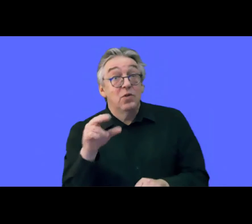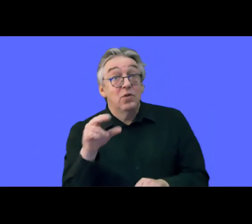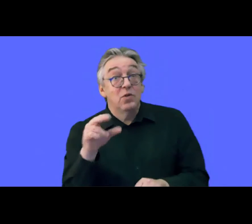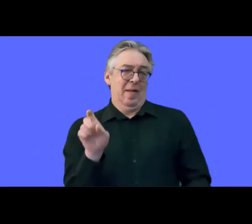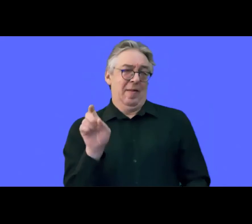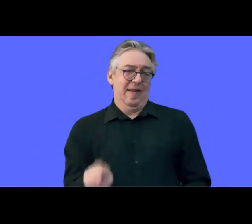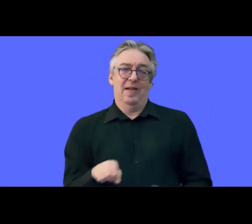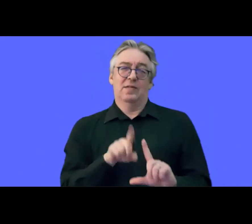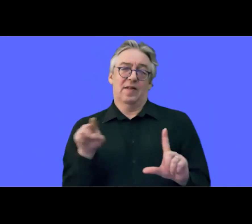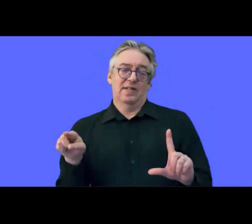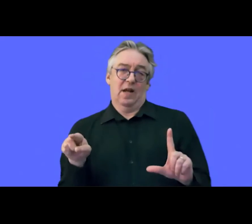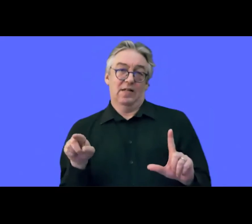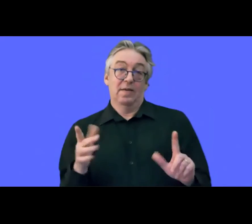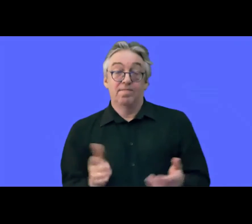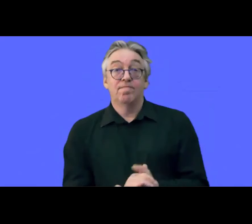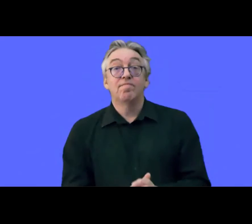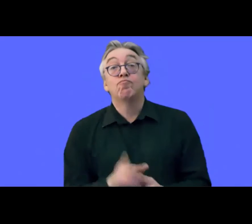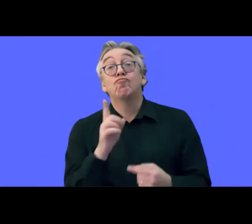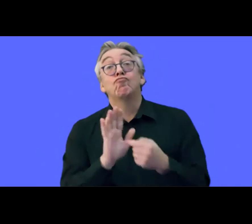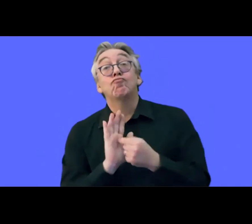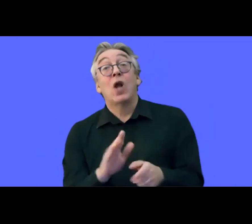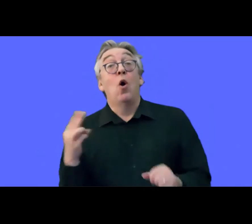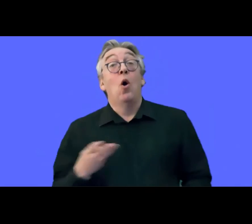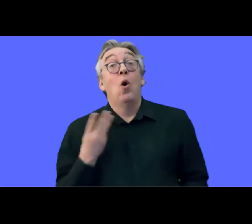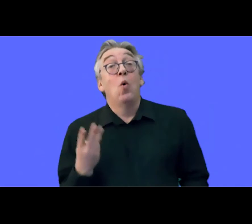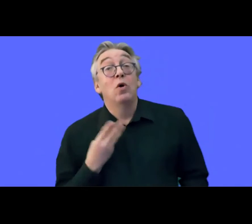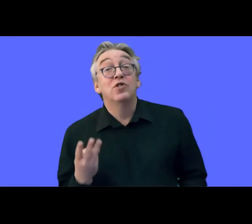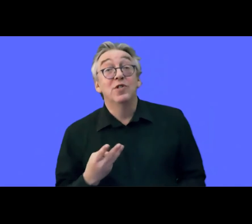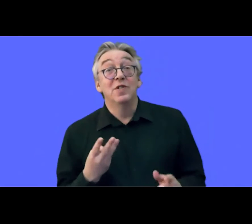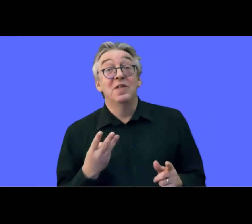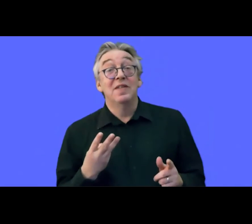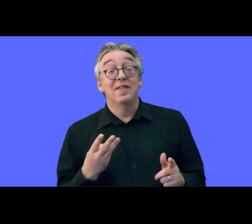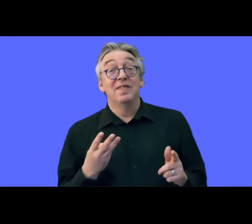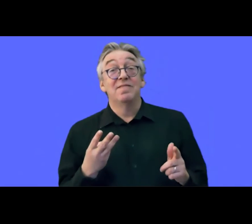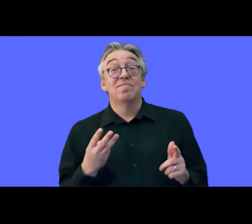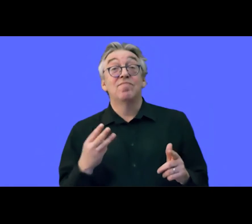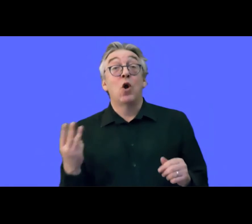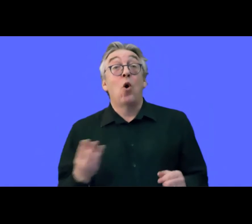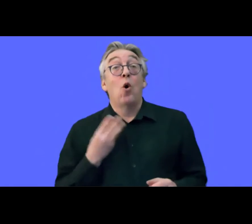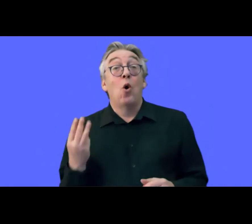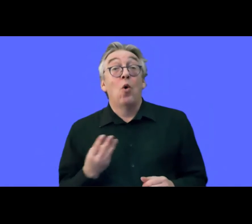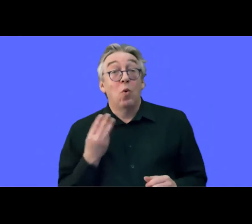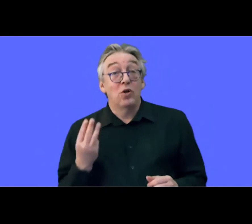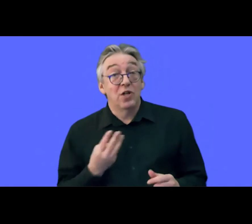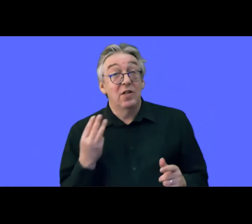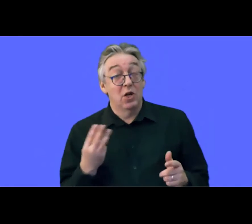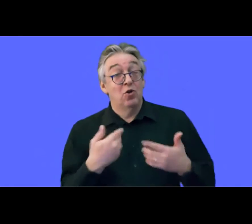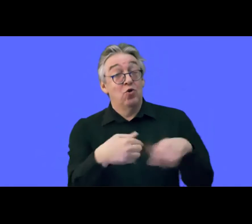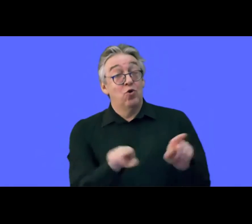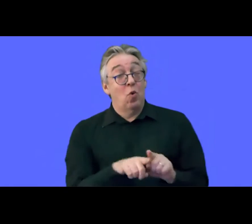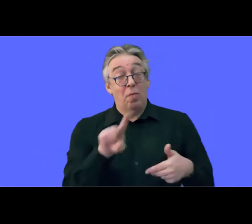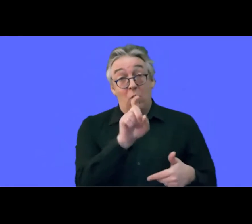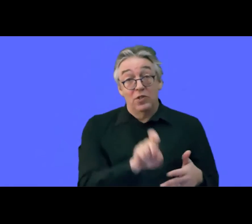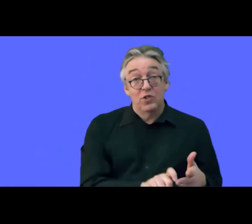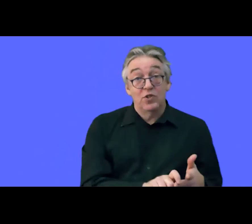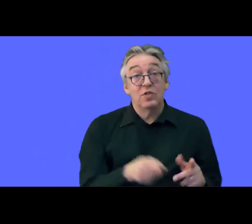Group on Disability Statistics, Disability Data Portal, the Global Disability Summit commitments warrants the progress towards